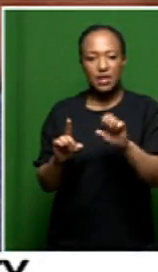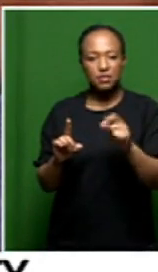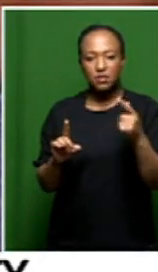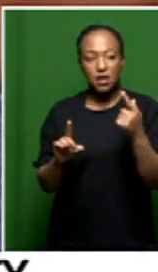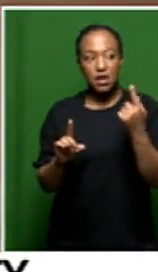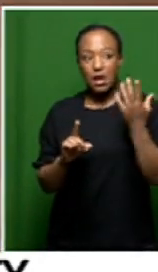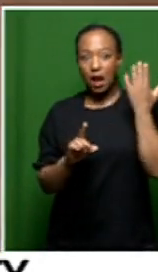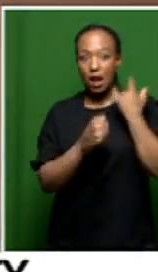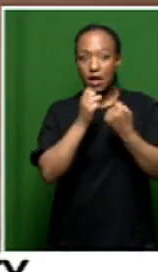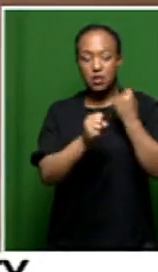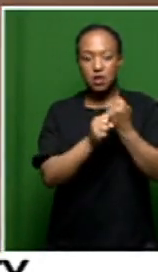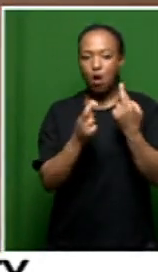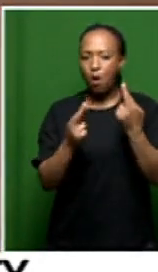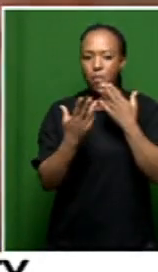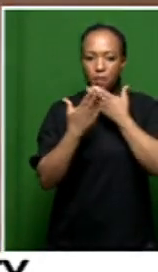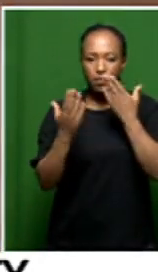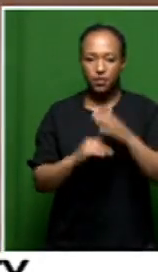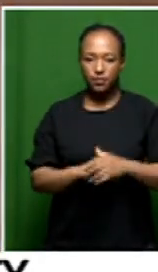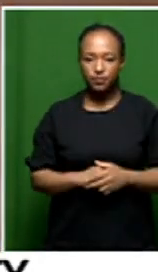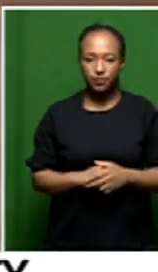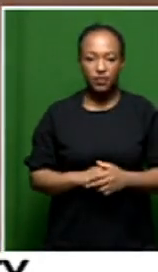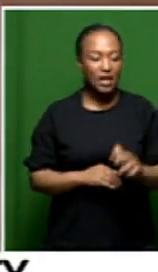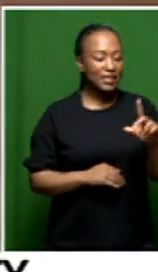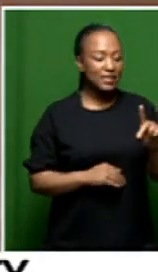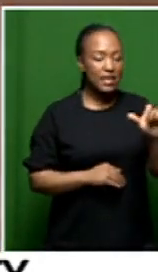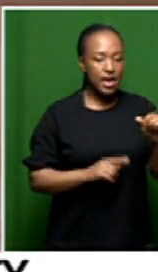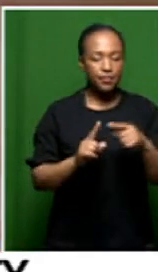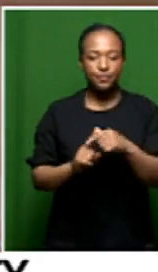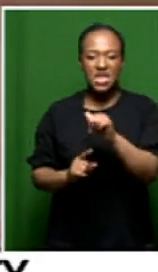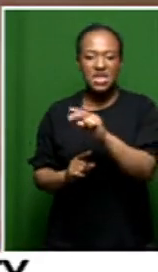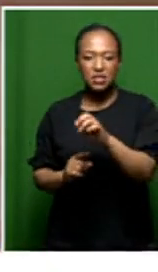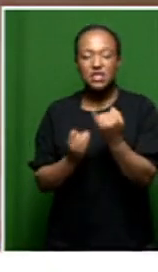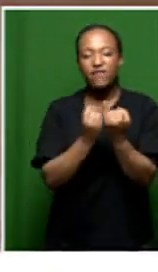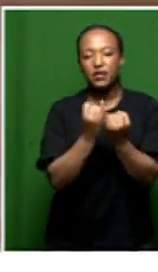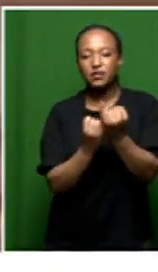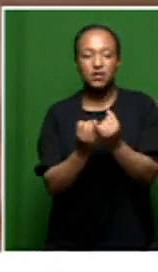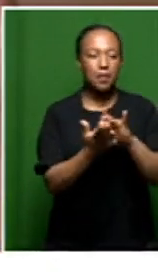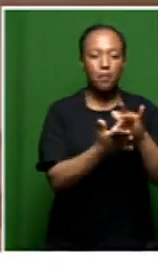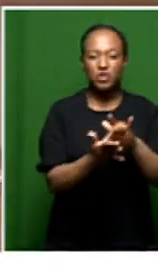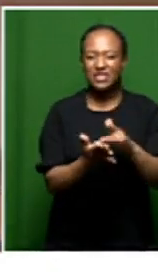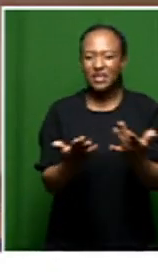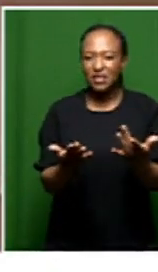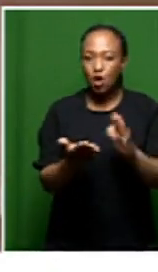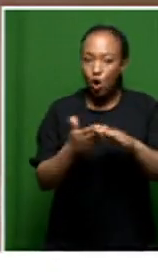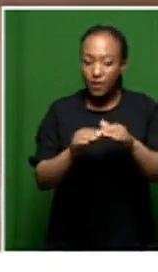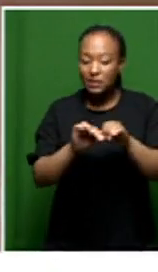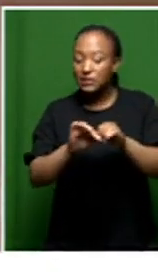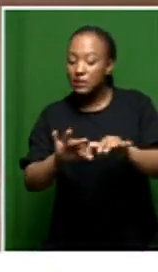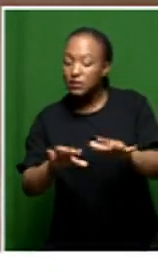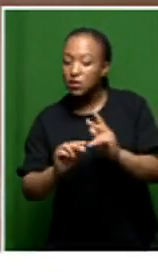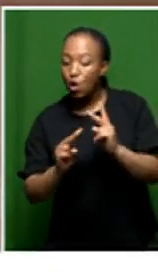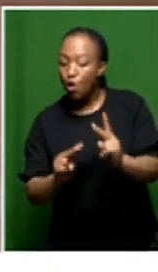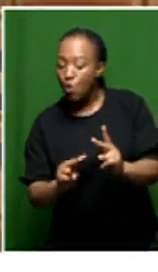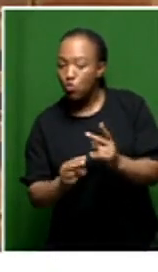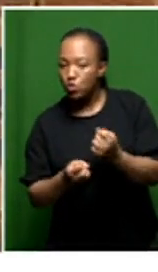hope. DA and ANC are fighting on positions, but they don't look down. They make